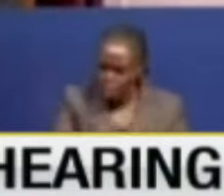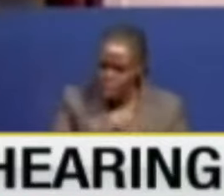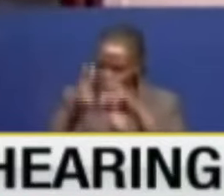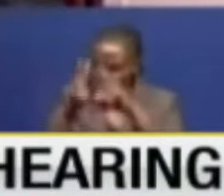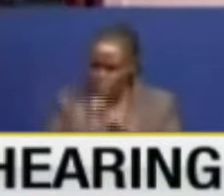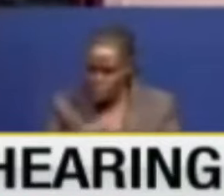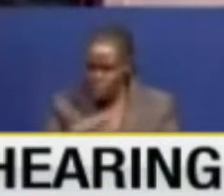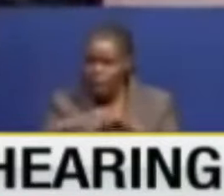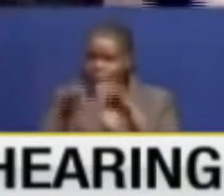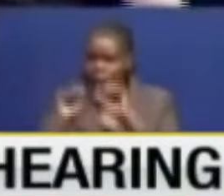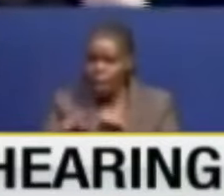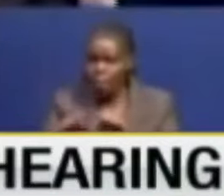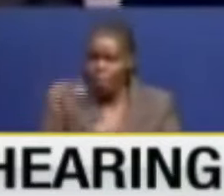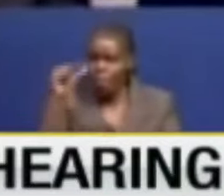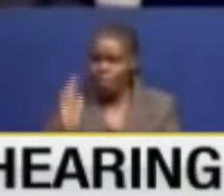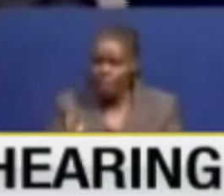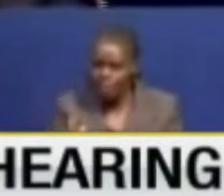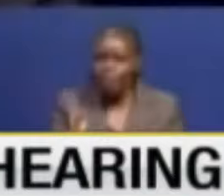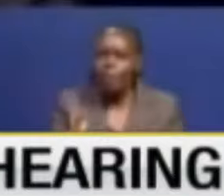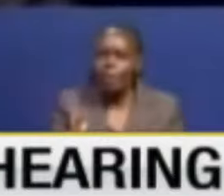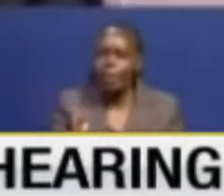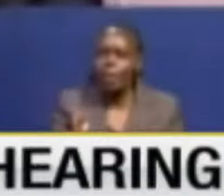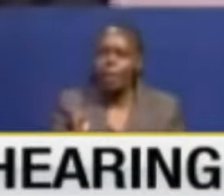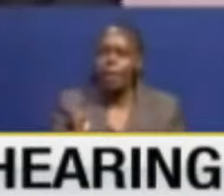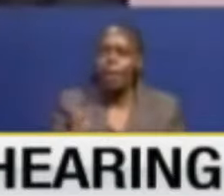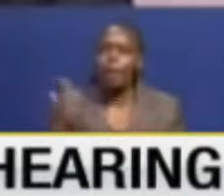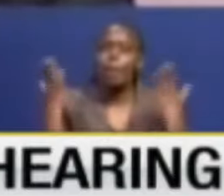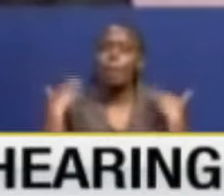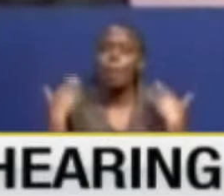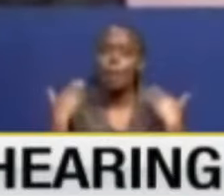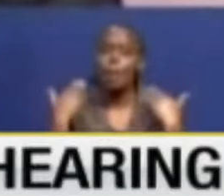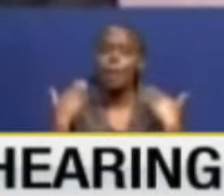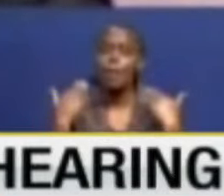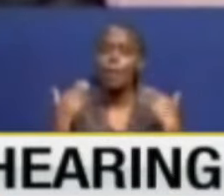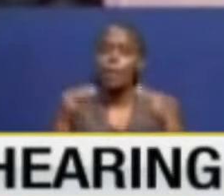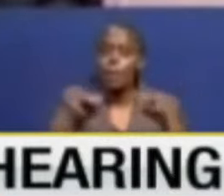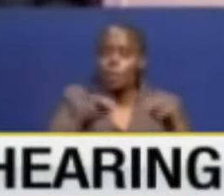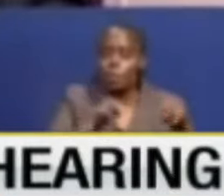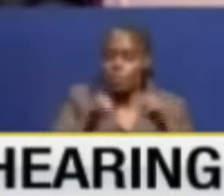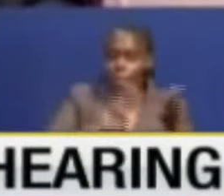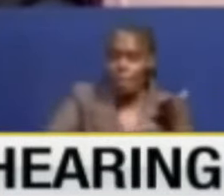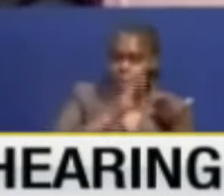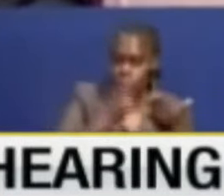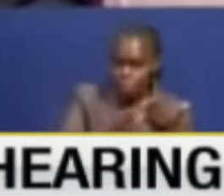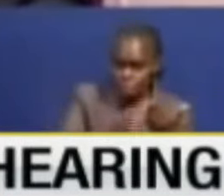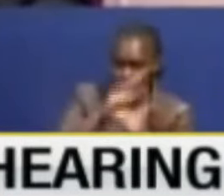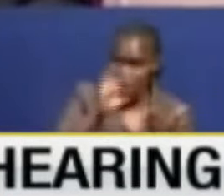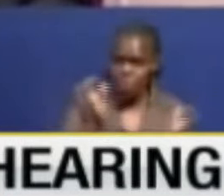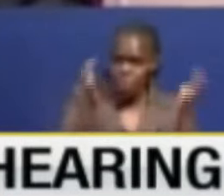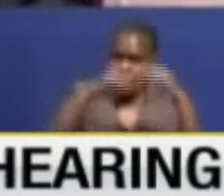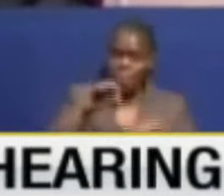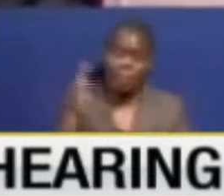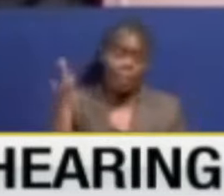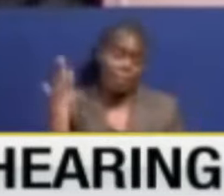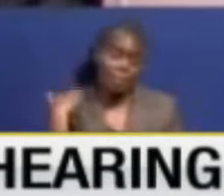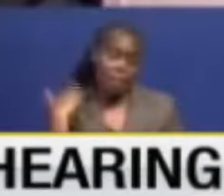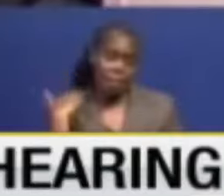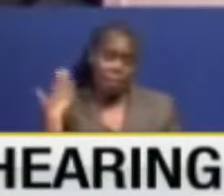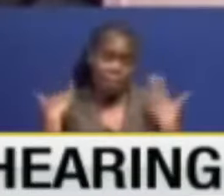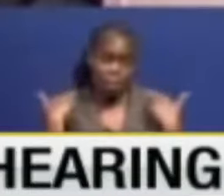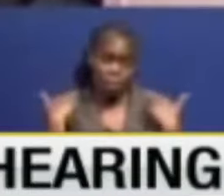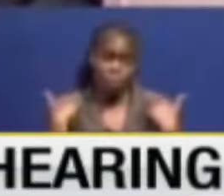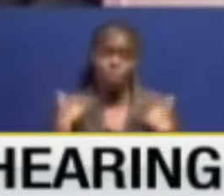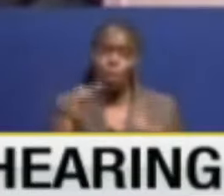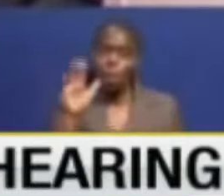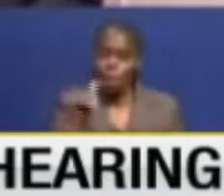ability of Governor Kawira to manage the resources of the county of Meru. You're being